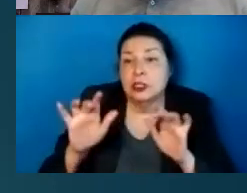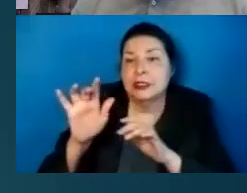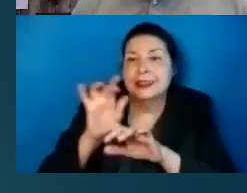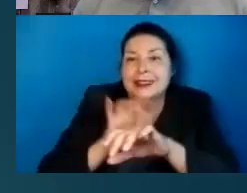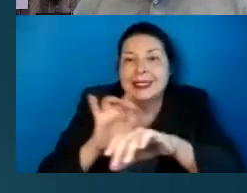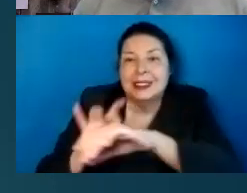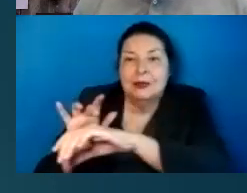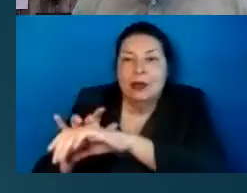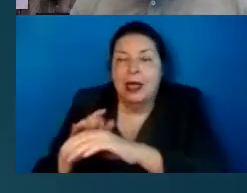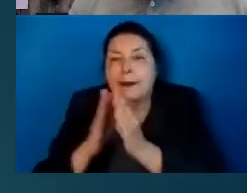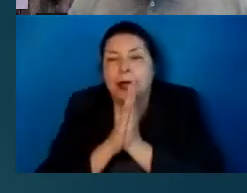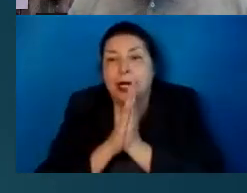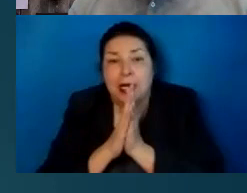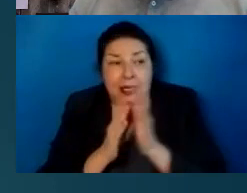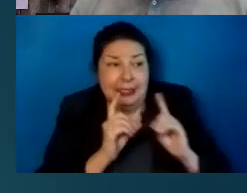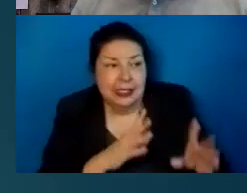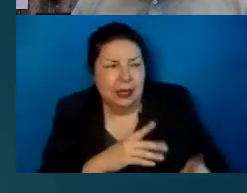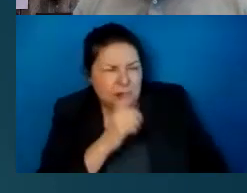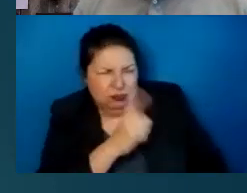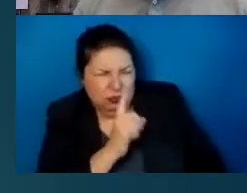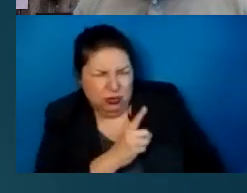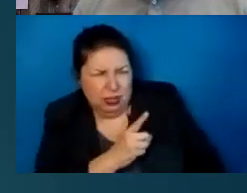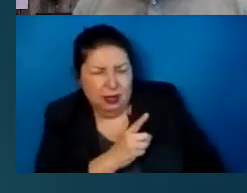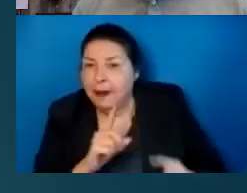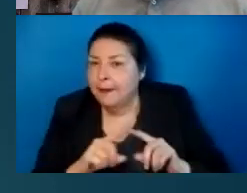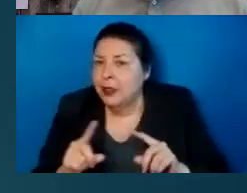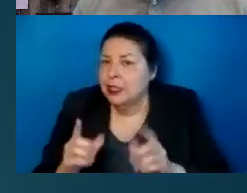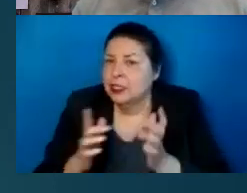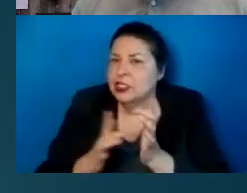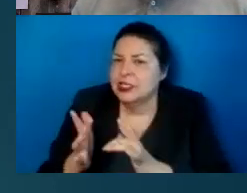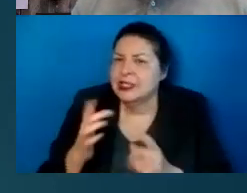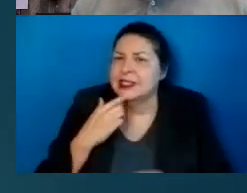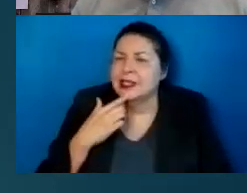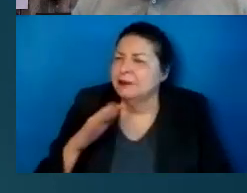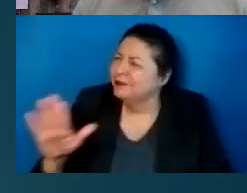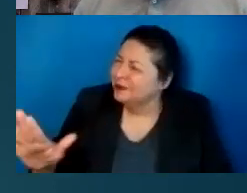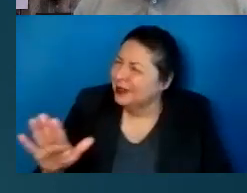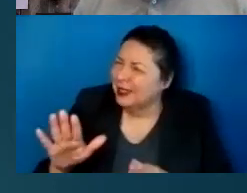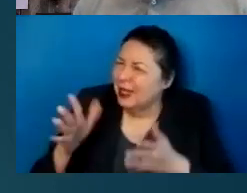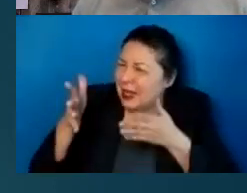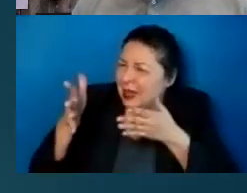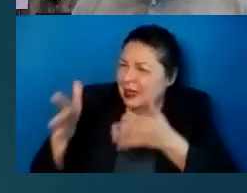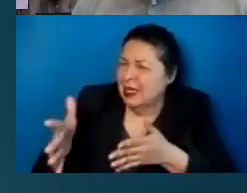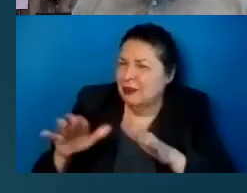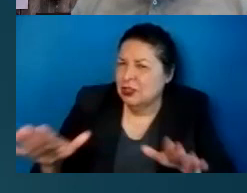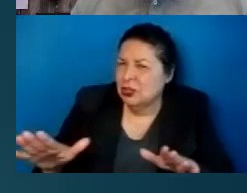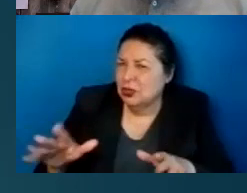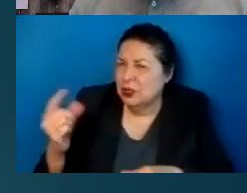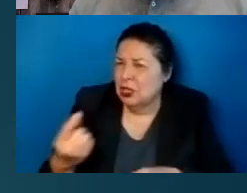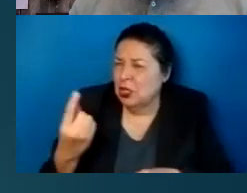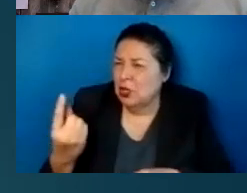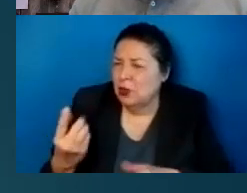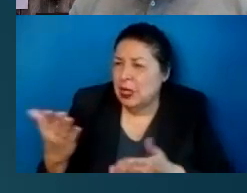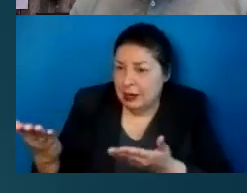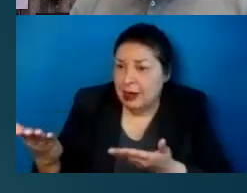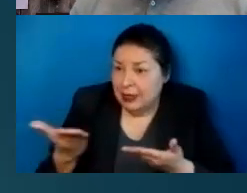them. But Jesus said, let the children alone and do not hinder them from coming to me, for the kingdom of